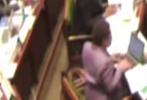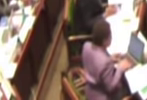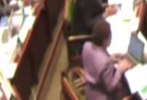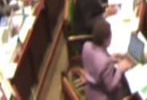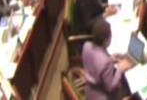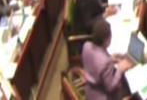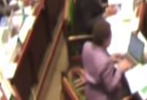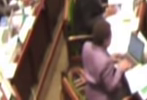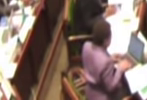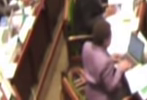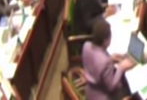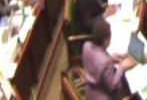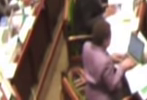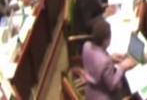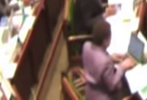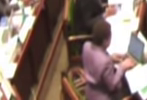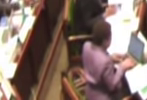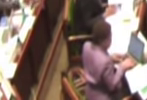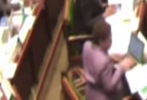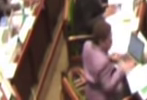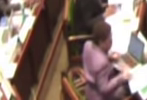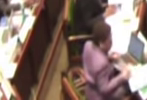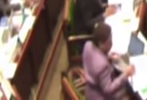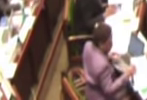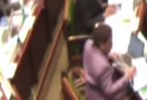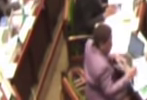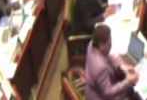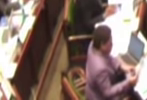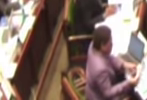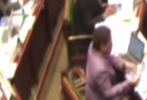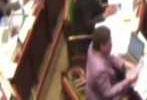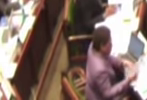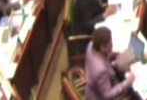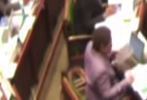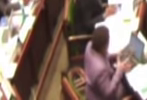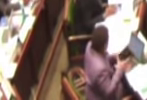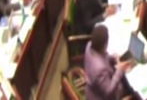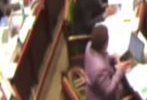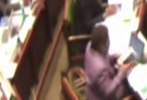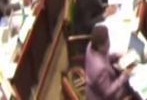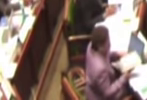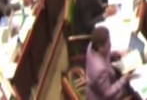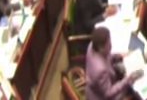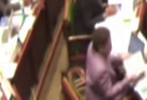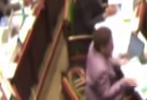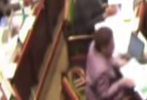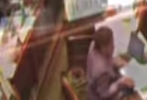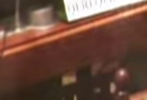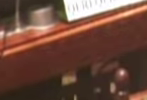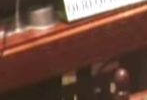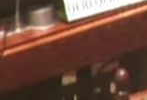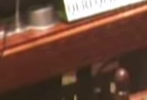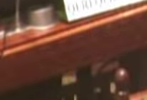Thank you, Honorable Speaker, the Honorable Prime Minister, the Honorable Leader of Opposition, members of